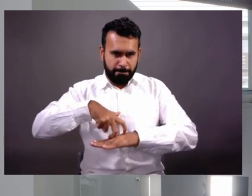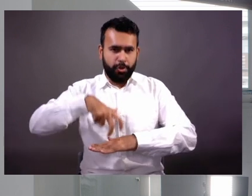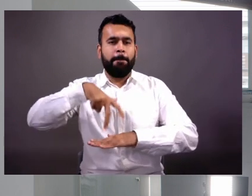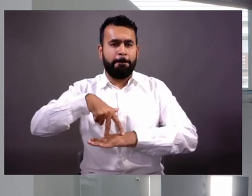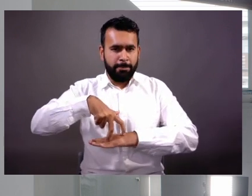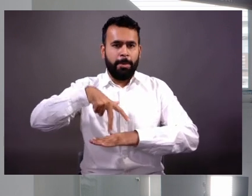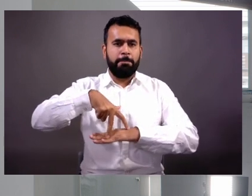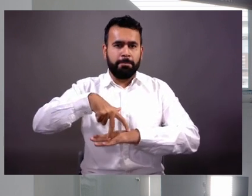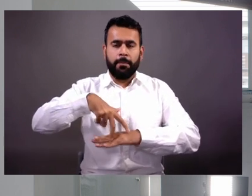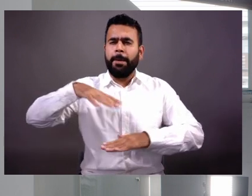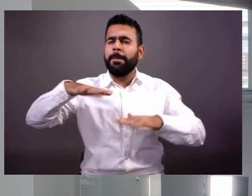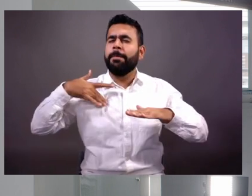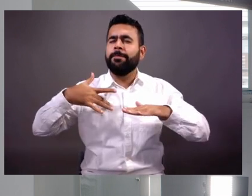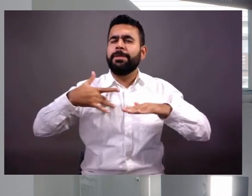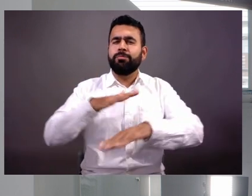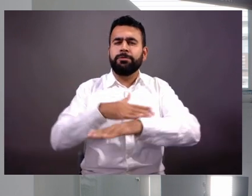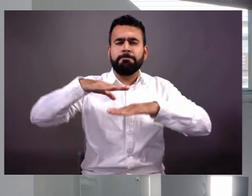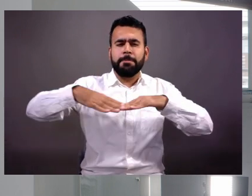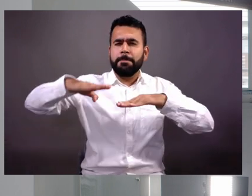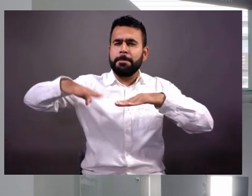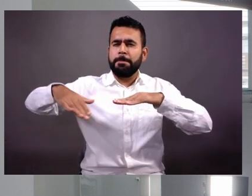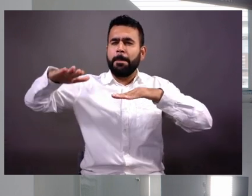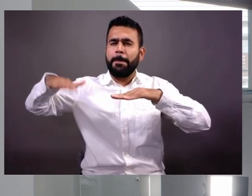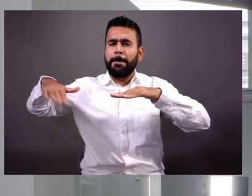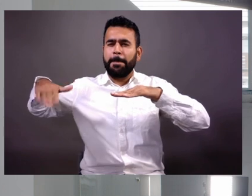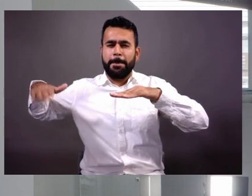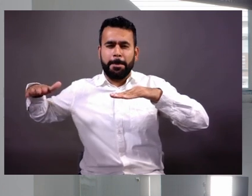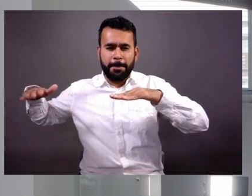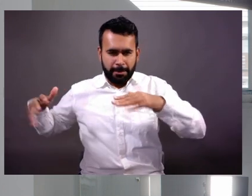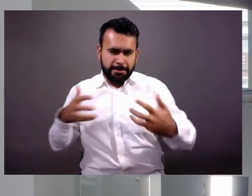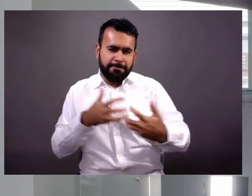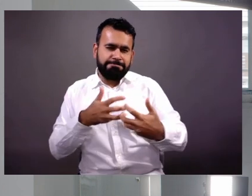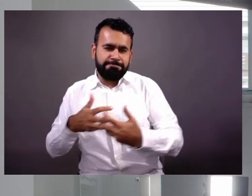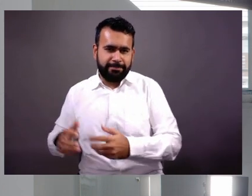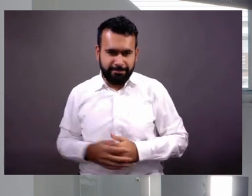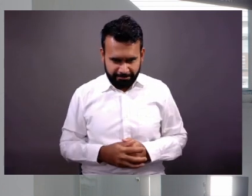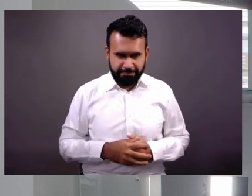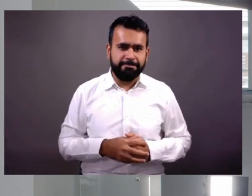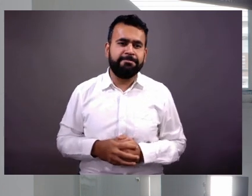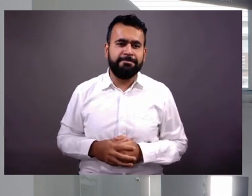Jump, out, jump, tempo.